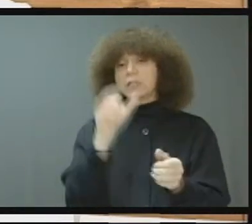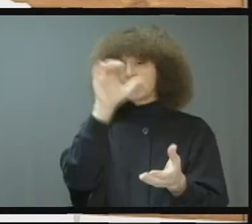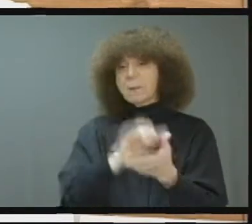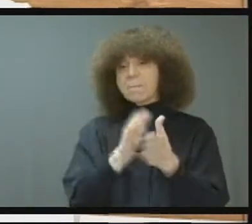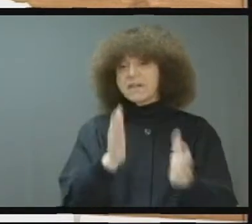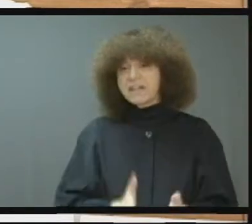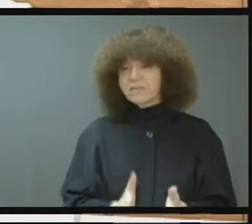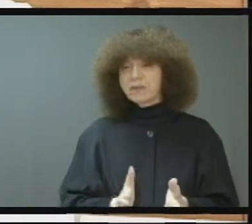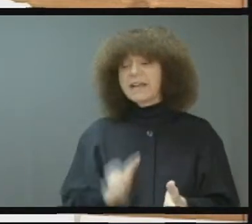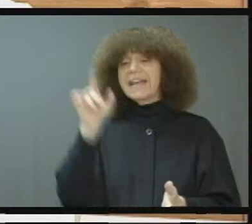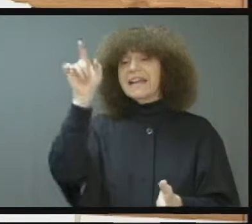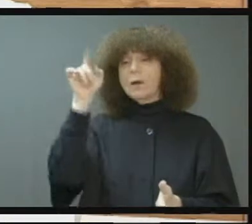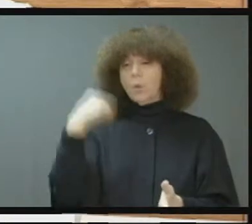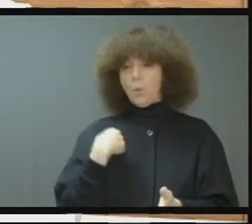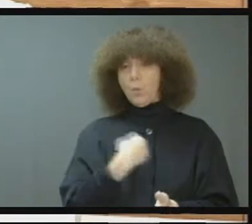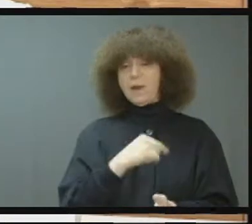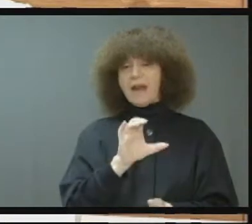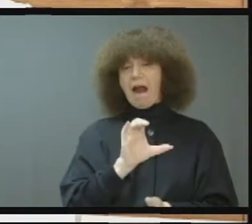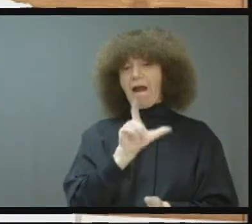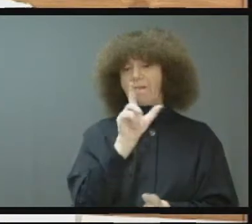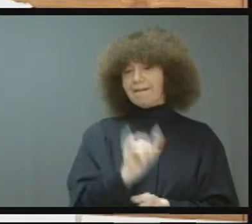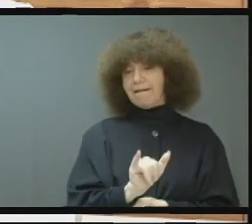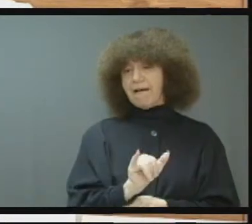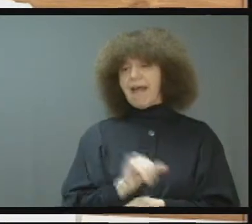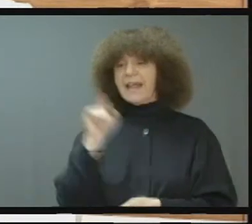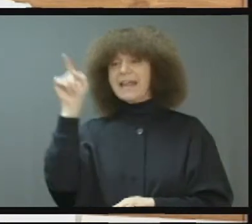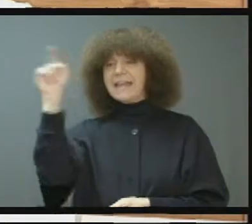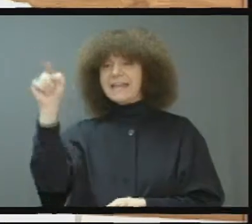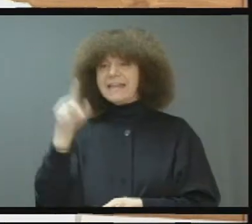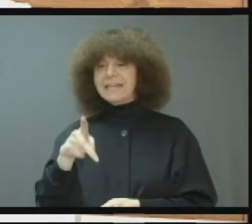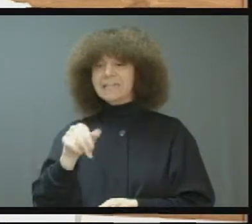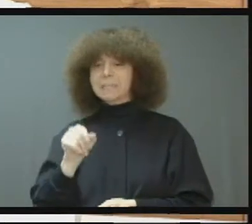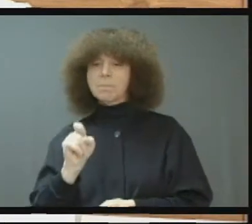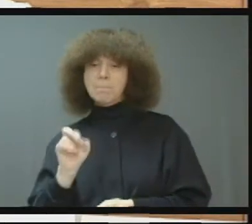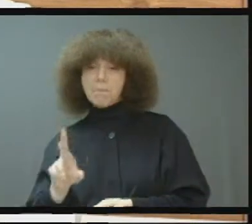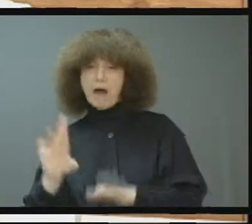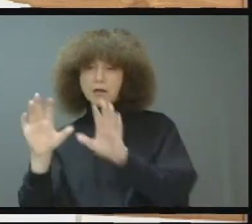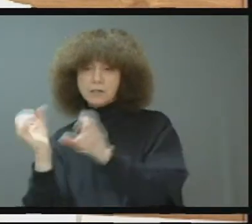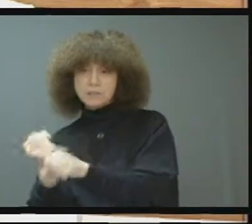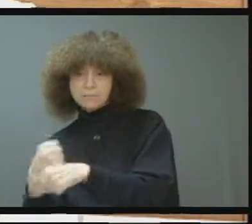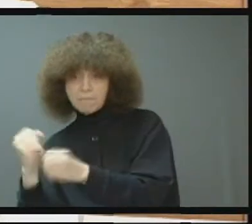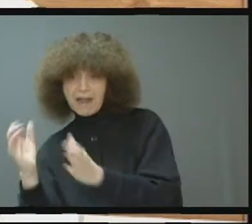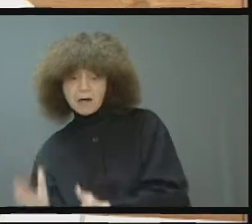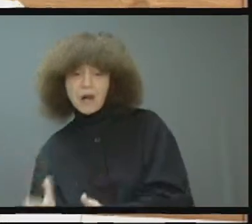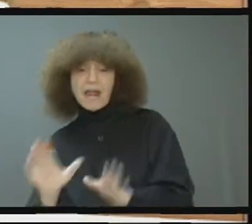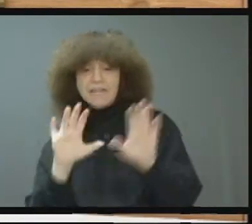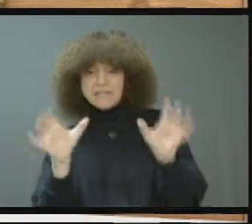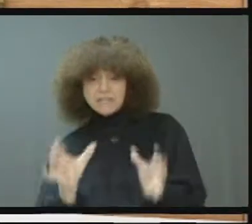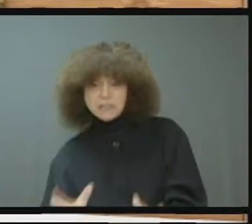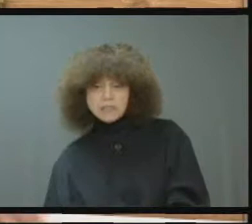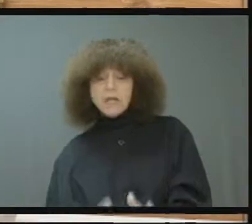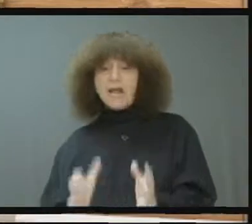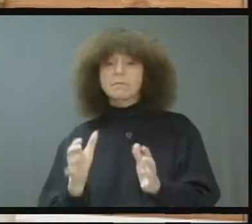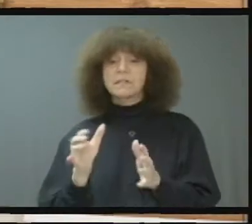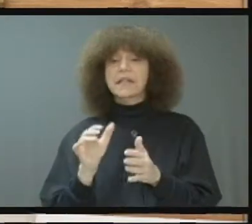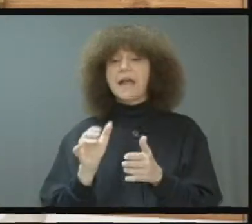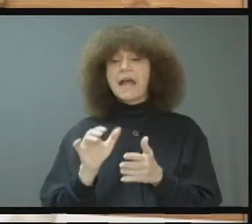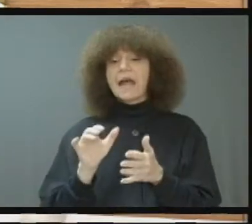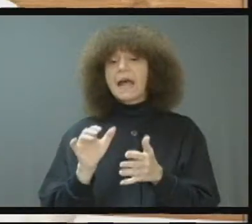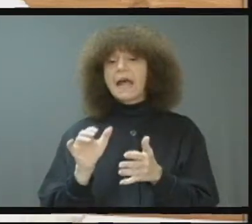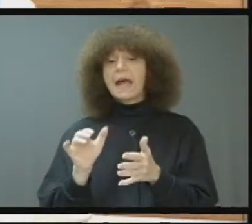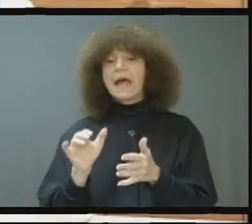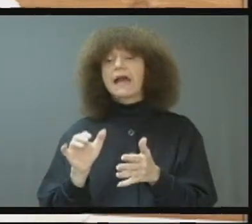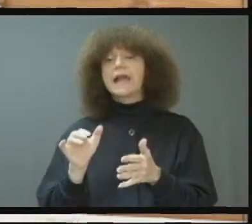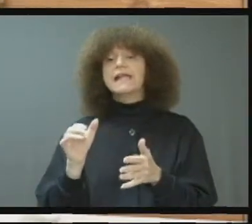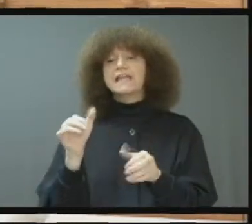potter, and God molds us to the shape and for the use that he deems appropriate. We believers are the work